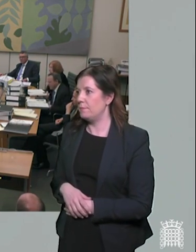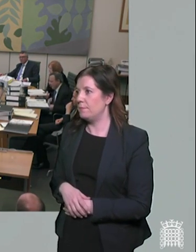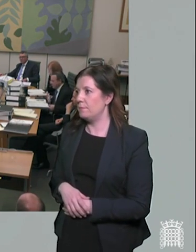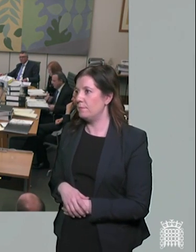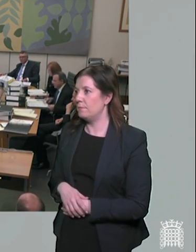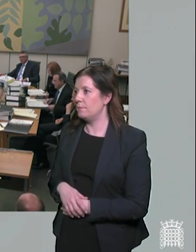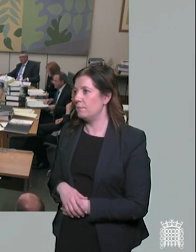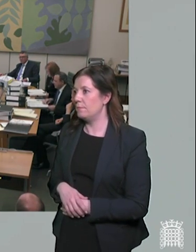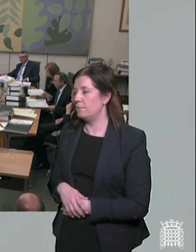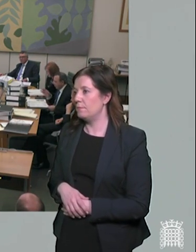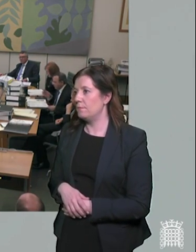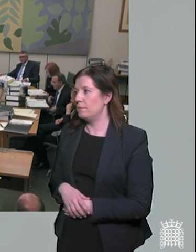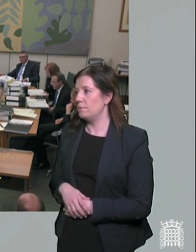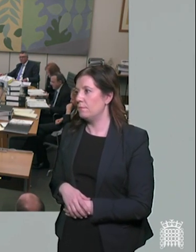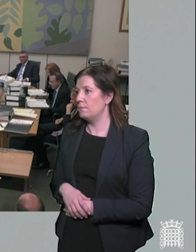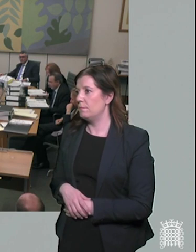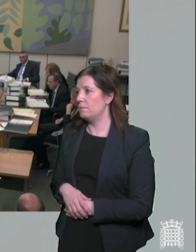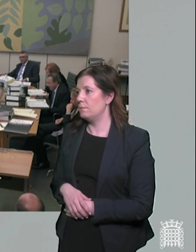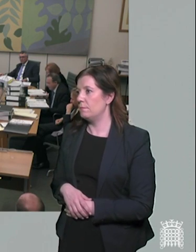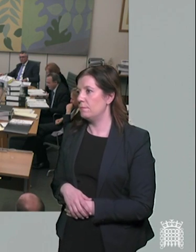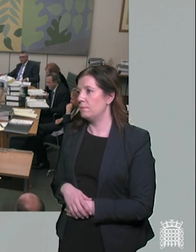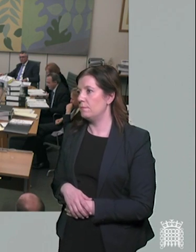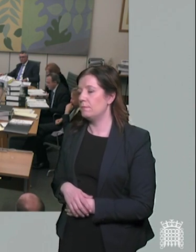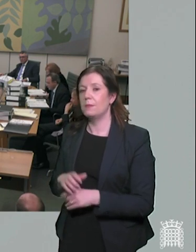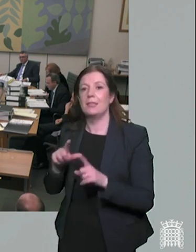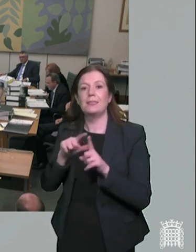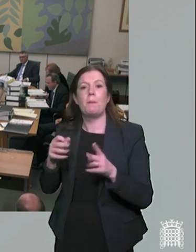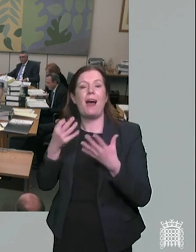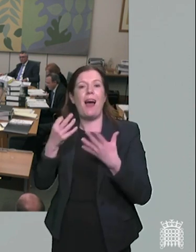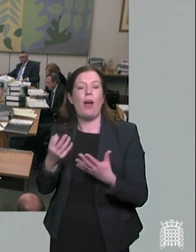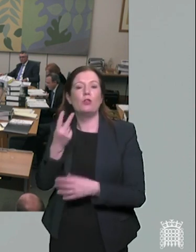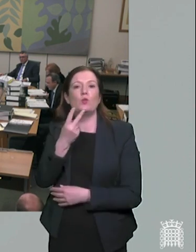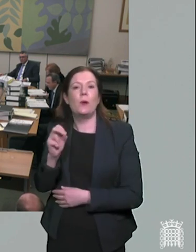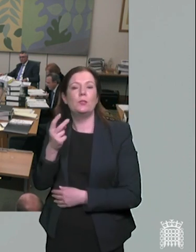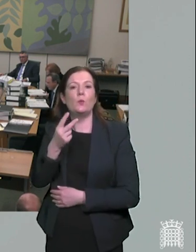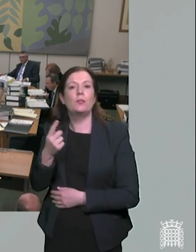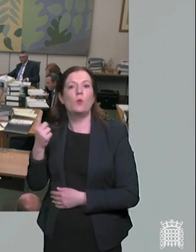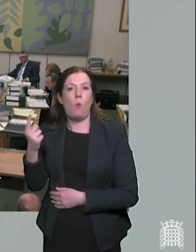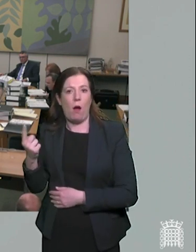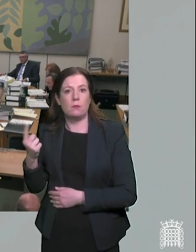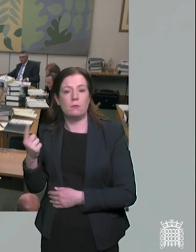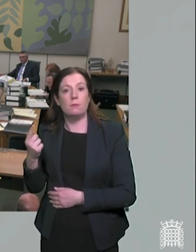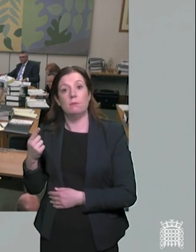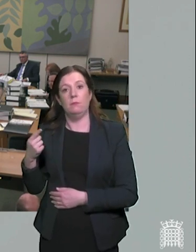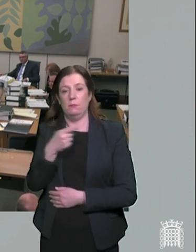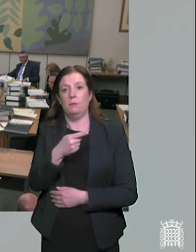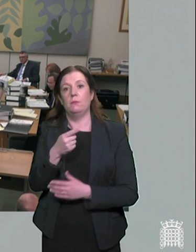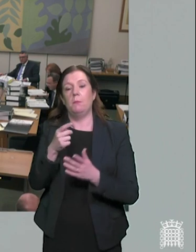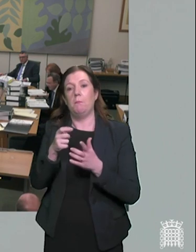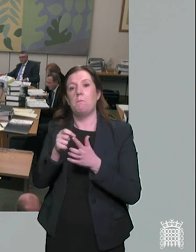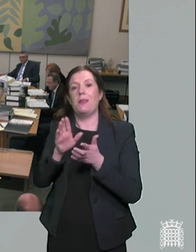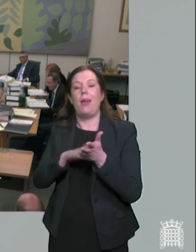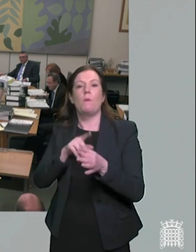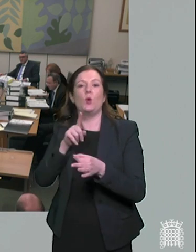Mr Johnson, as we've just seen on the screen, on the 8th of December 2021, in your opening remarks at Prime